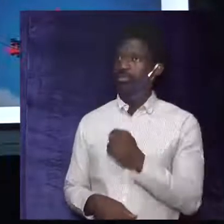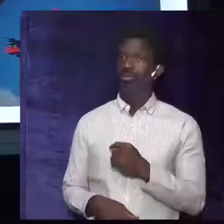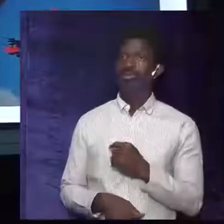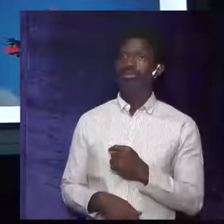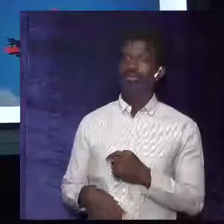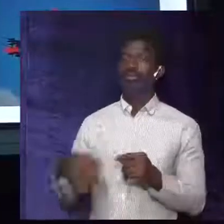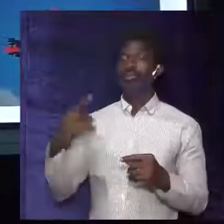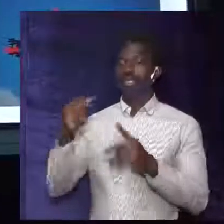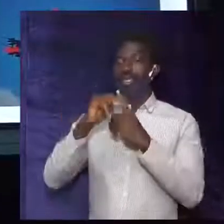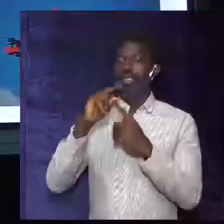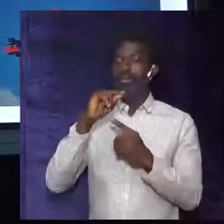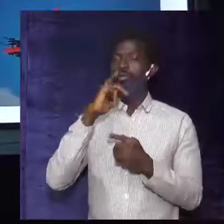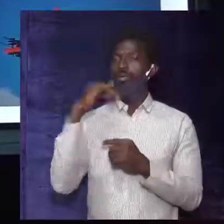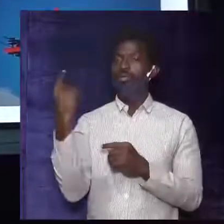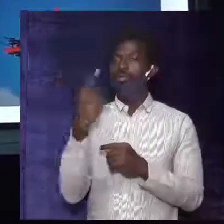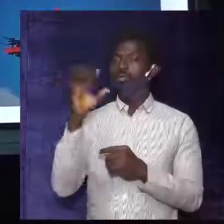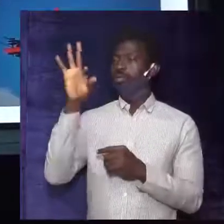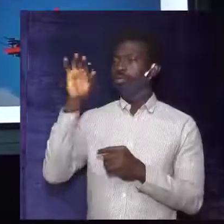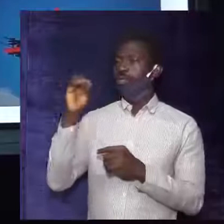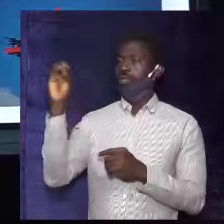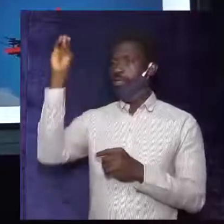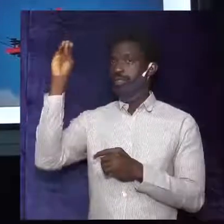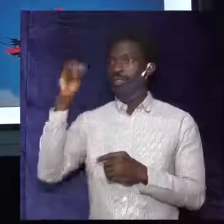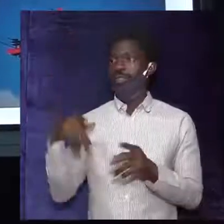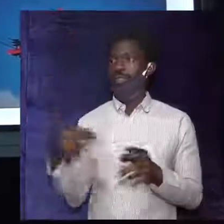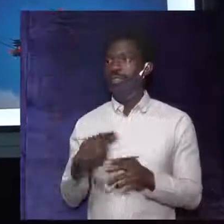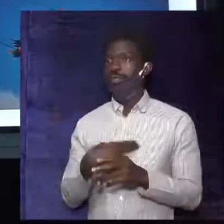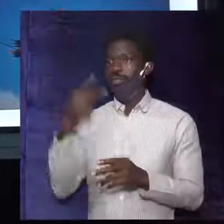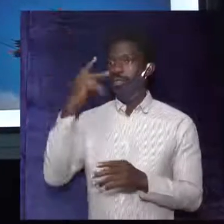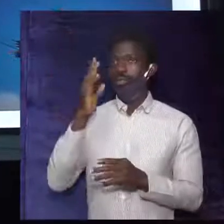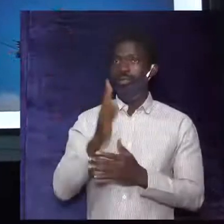always 90 degrees. And let's look at some